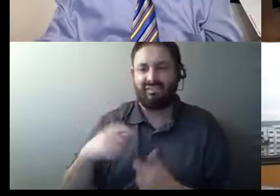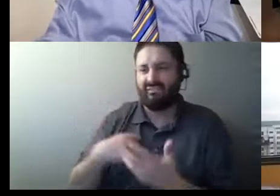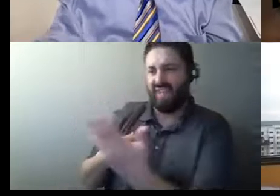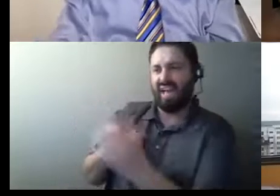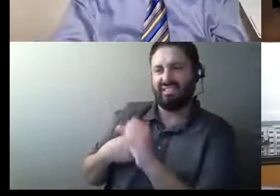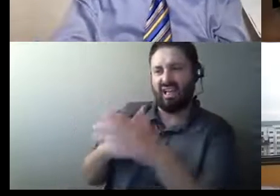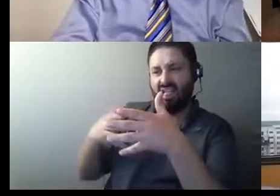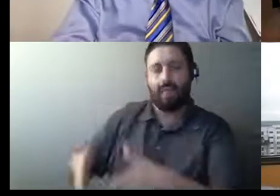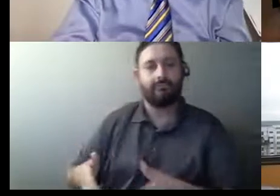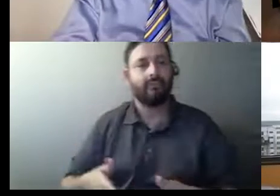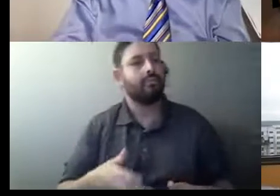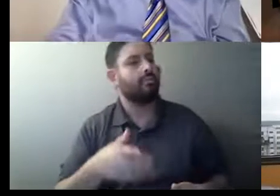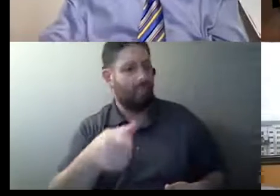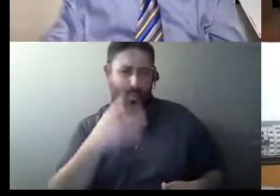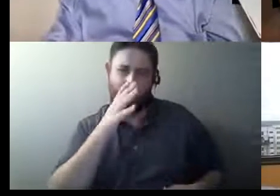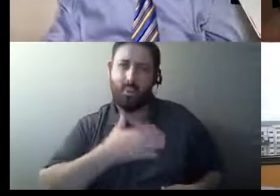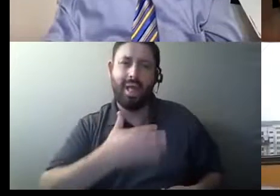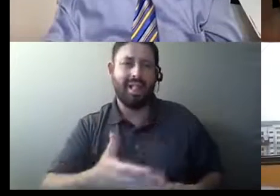help. Thank you.